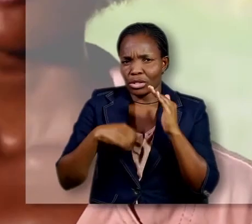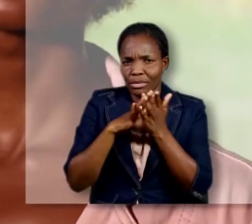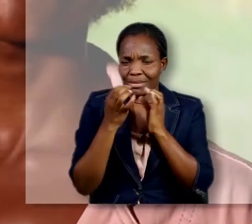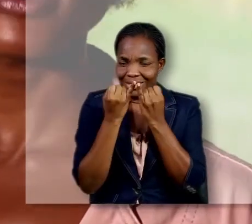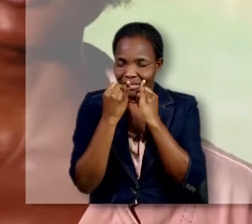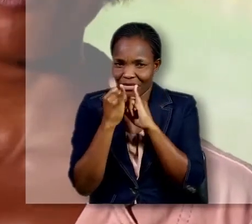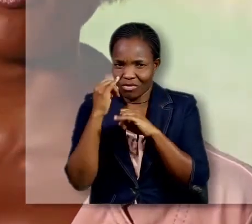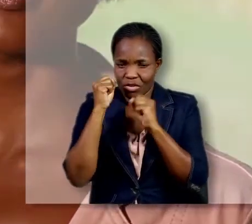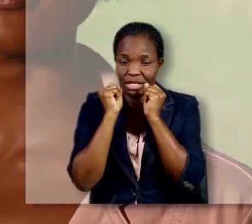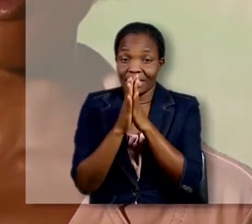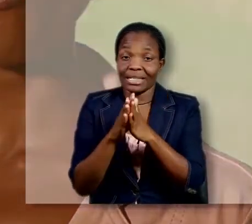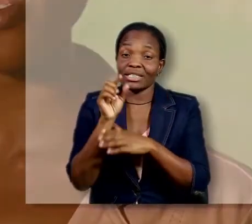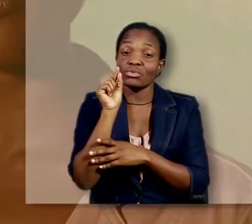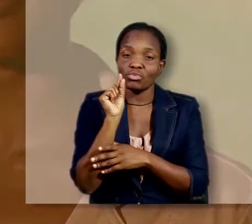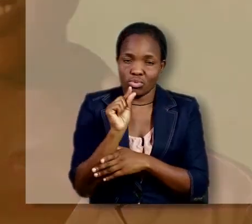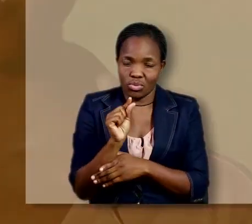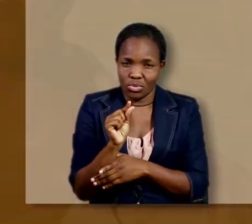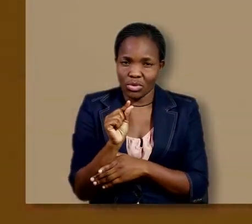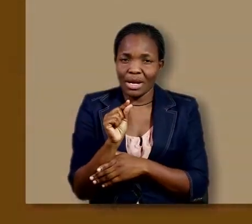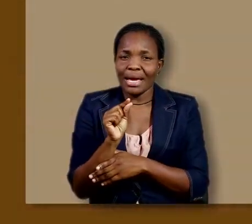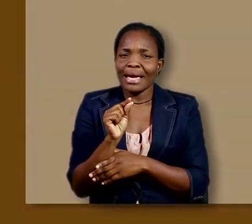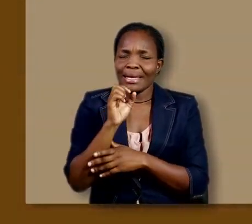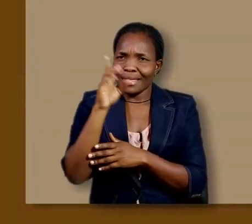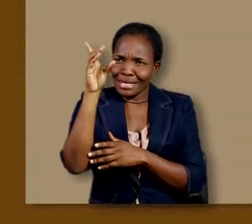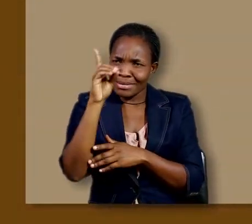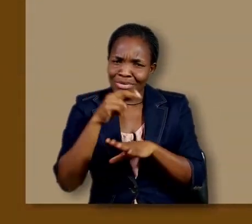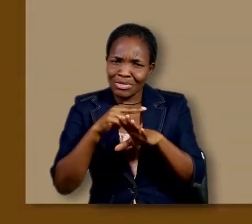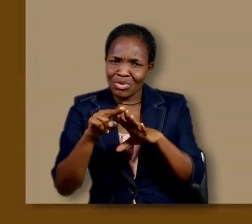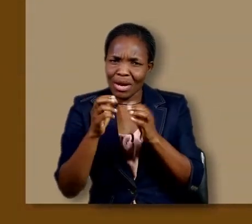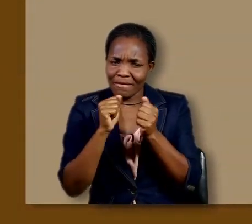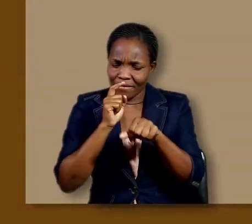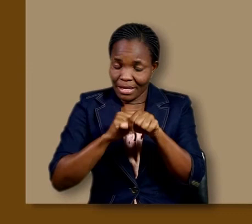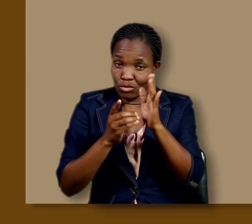develop, so many democracies are weak with a tendency towards corruption.